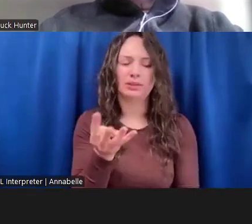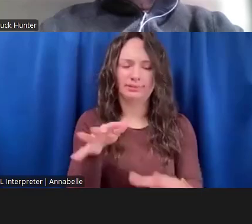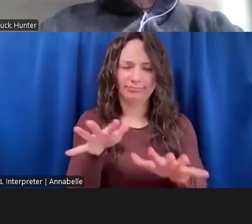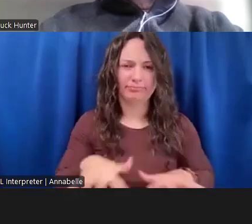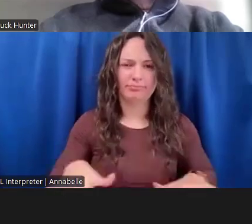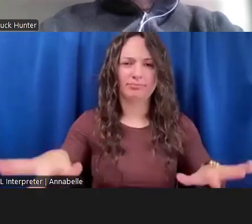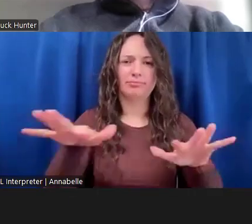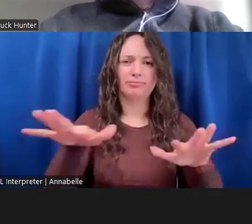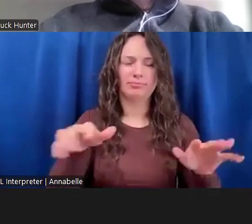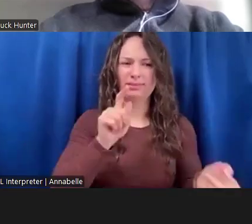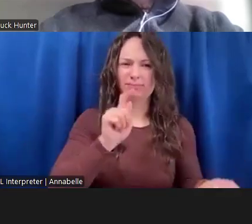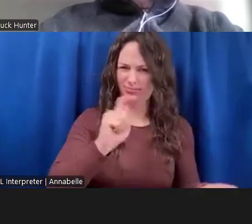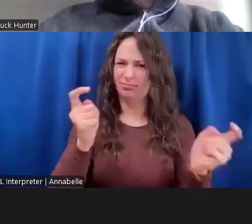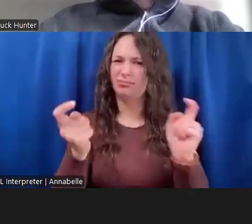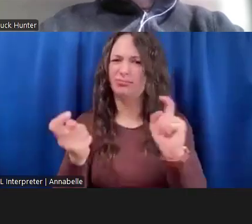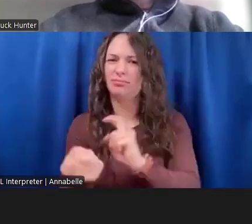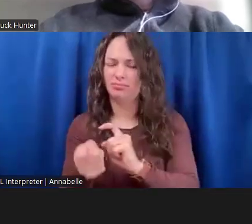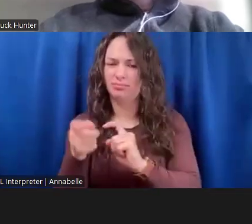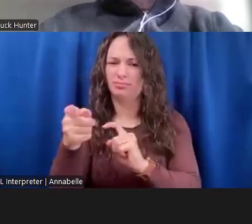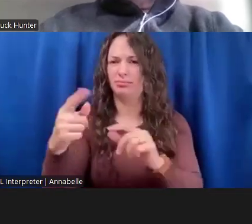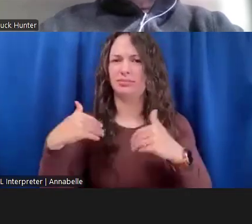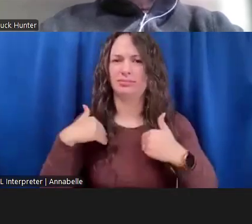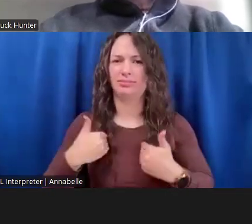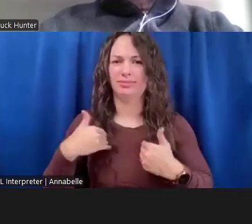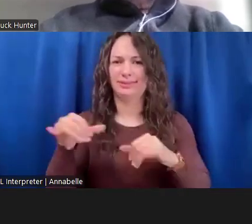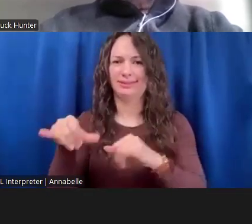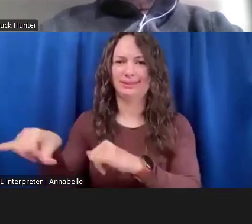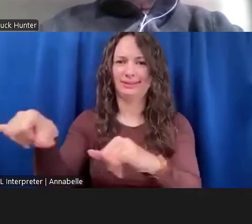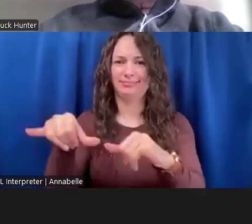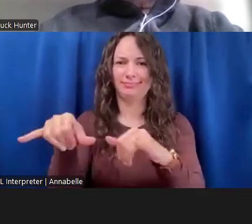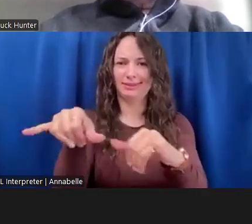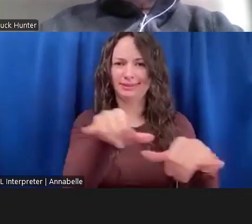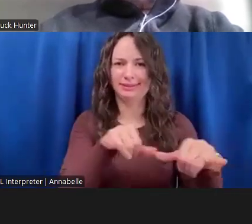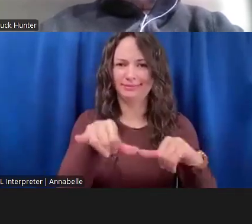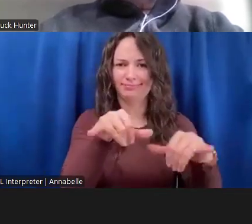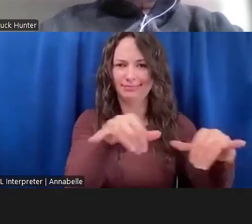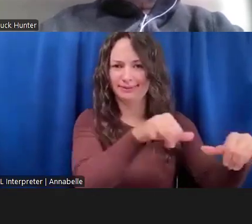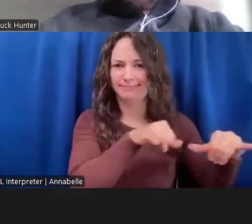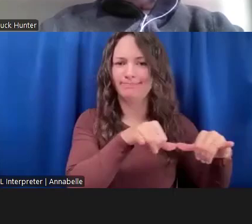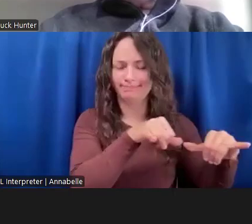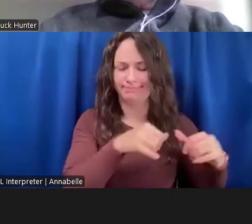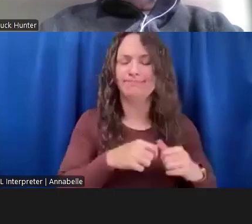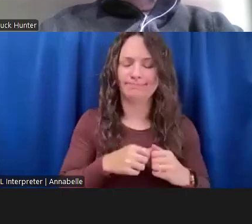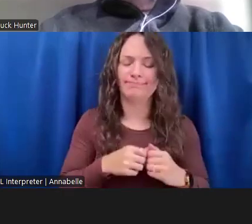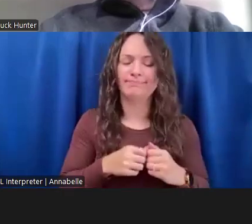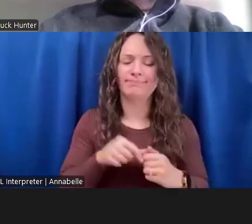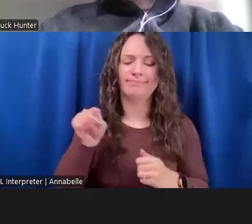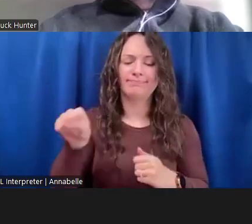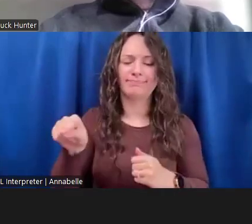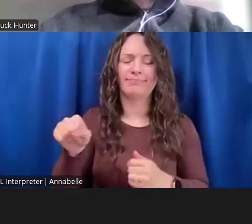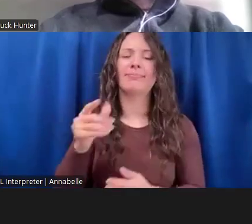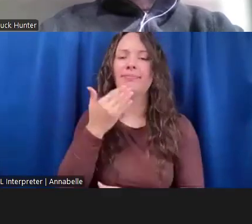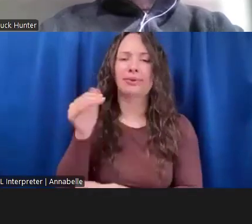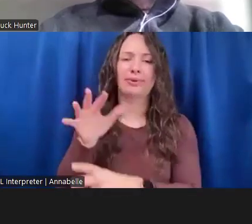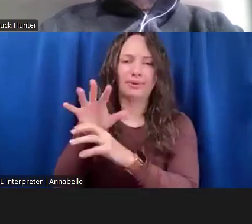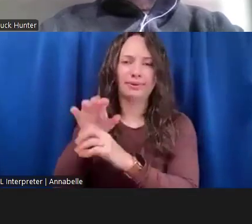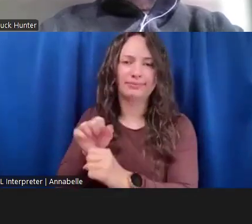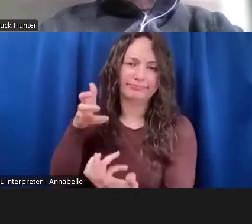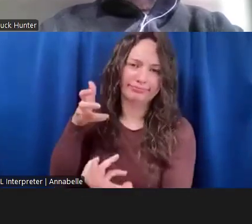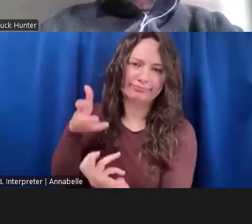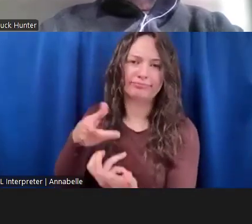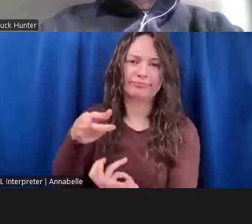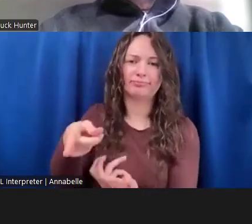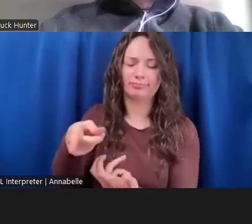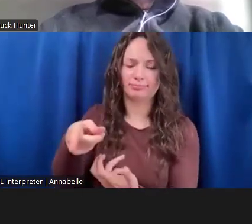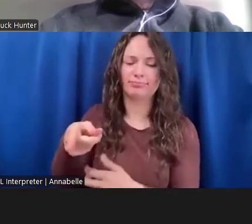more of the same types of species that do well and have greater adaptive capacity to deal with forest